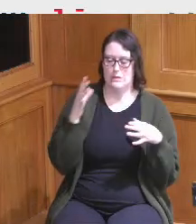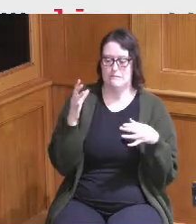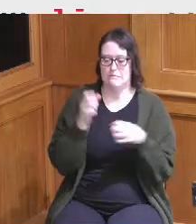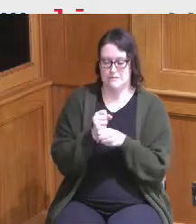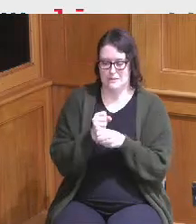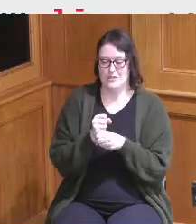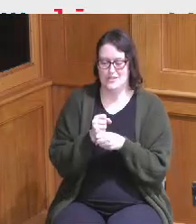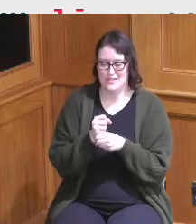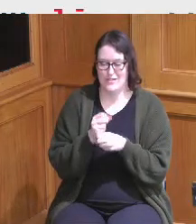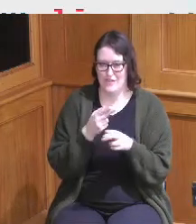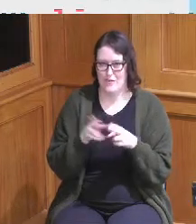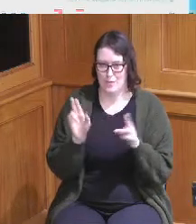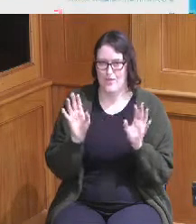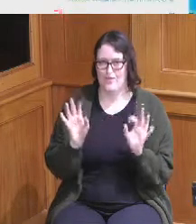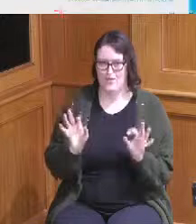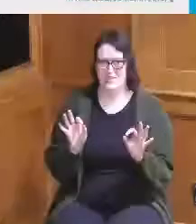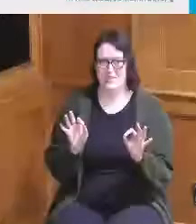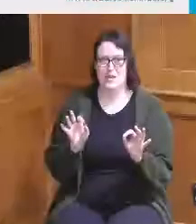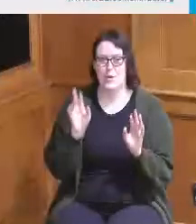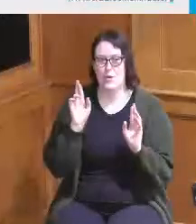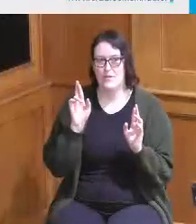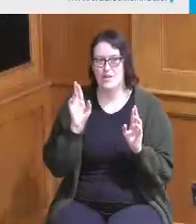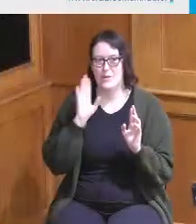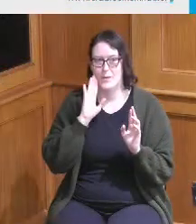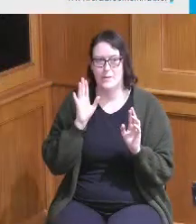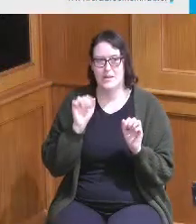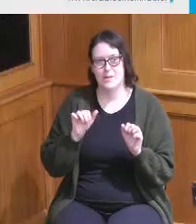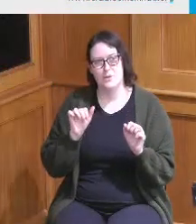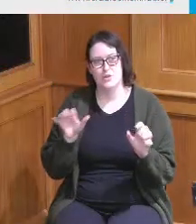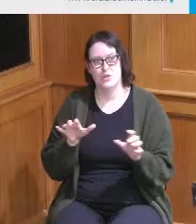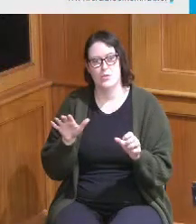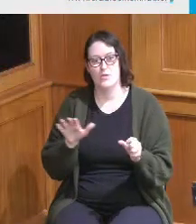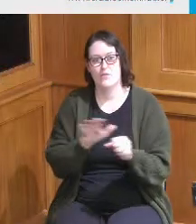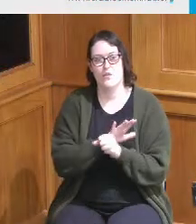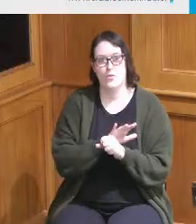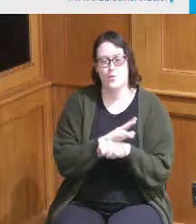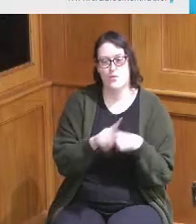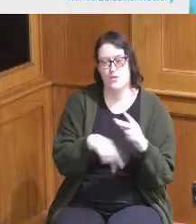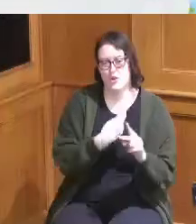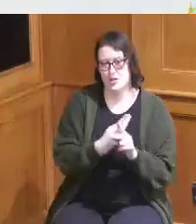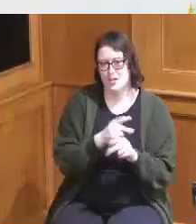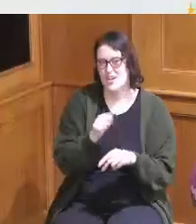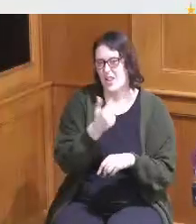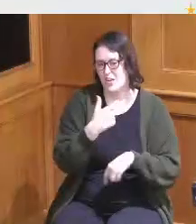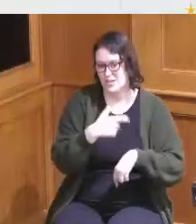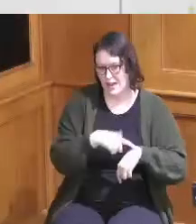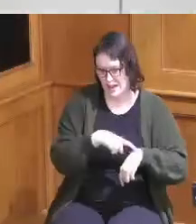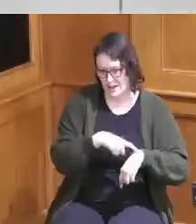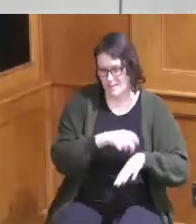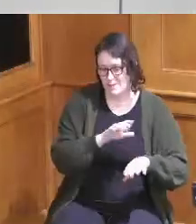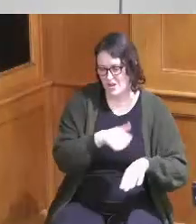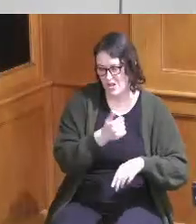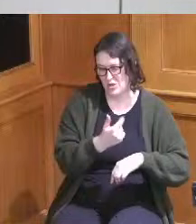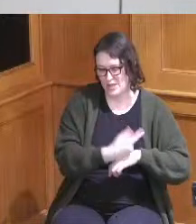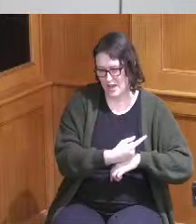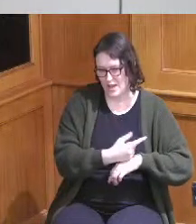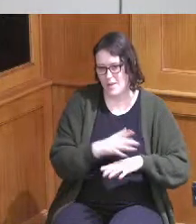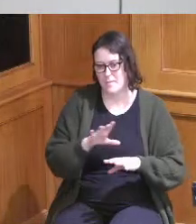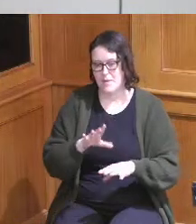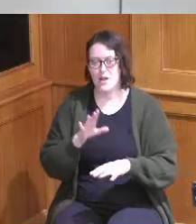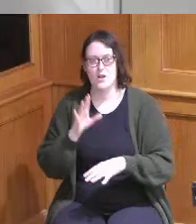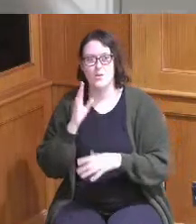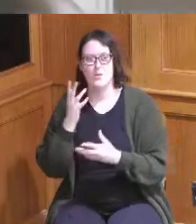that, and hopefully we'll be able to do the full version at a future day and time. But we did want to share some